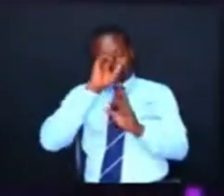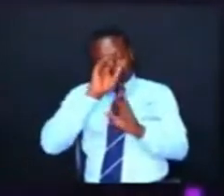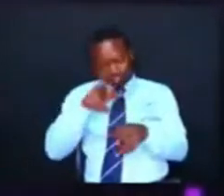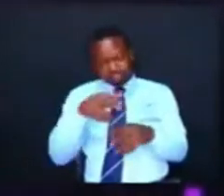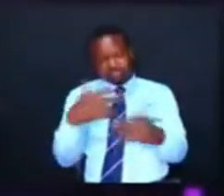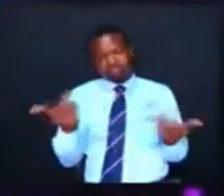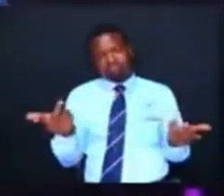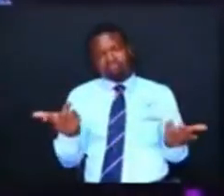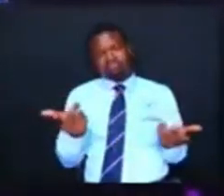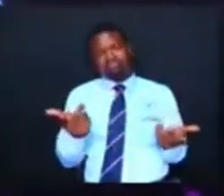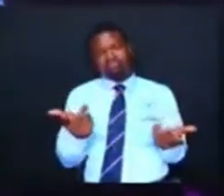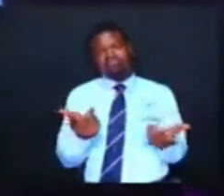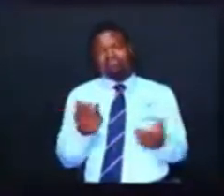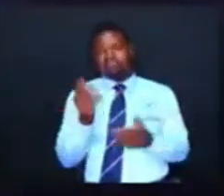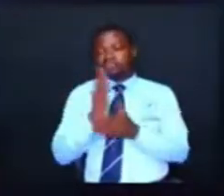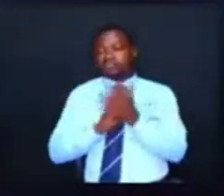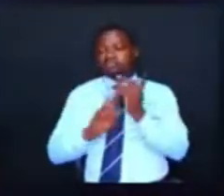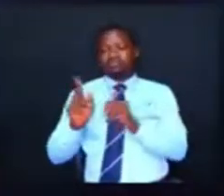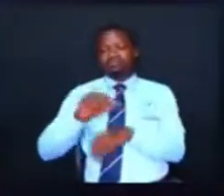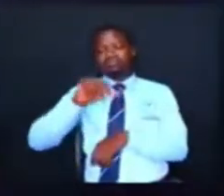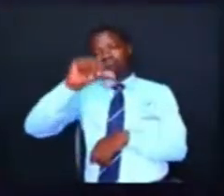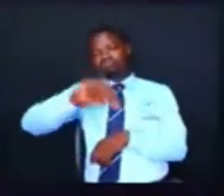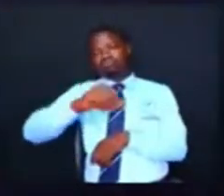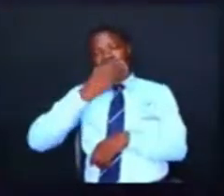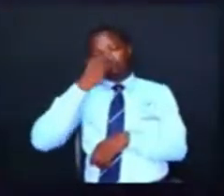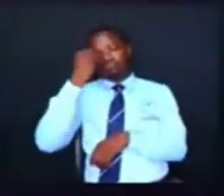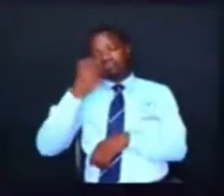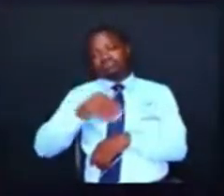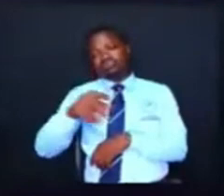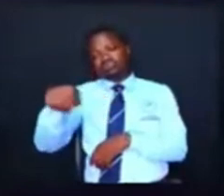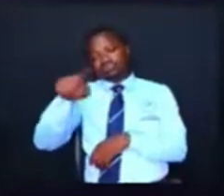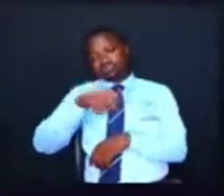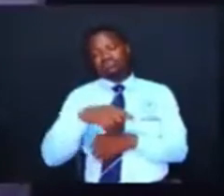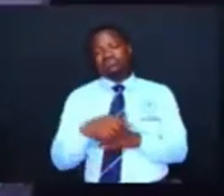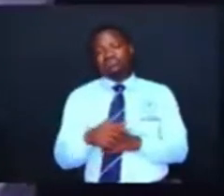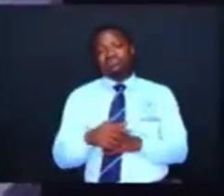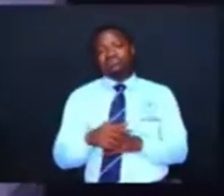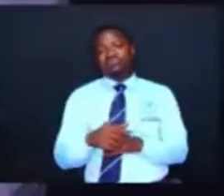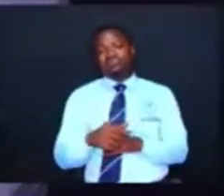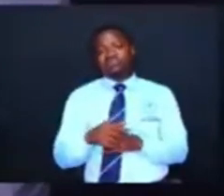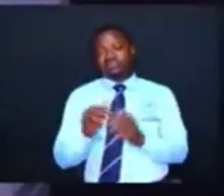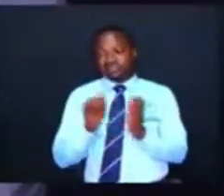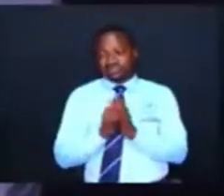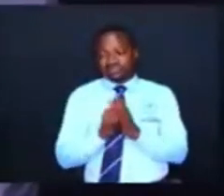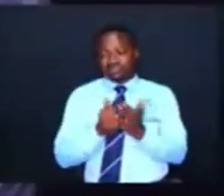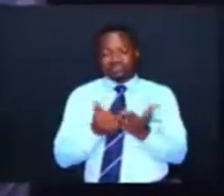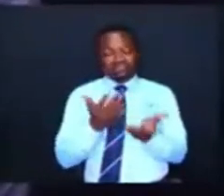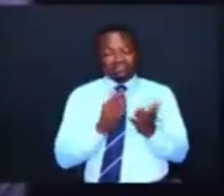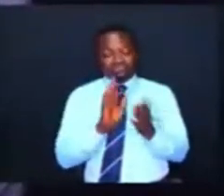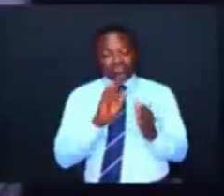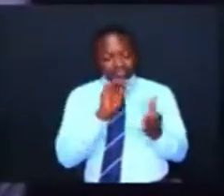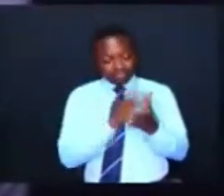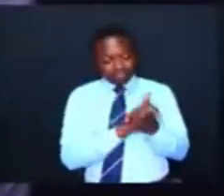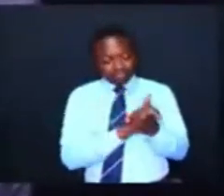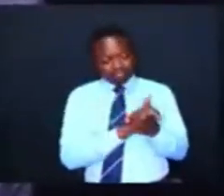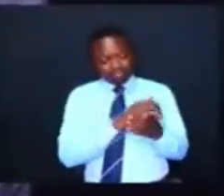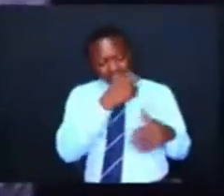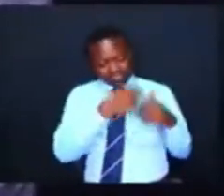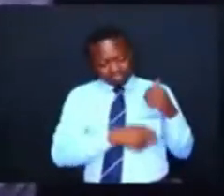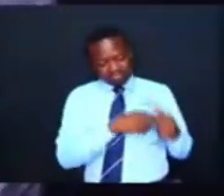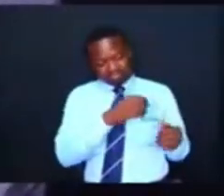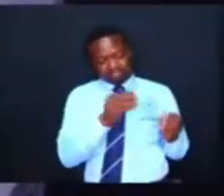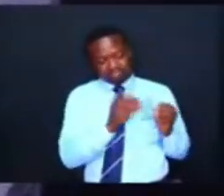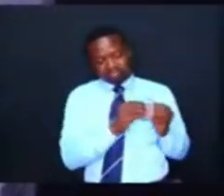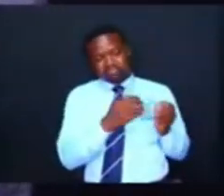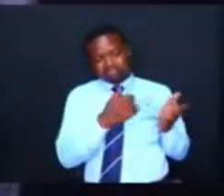Some may hold you in low esteem. Pressure can be on your marriage. But when